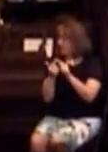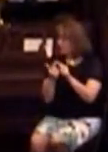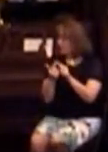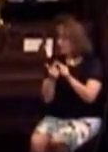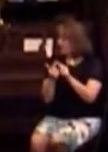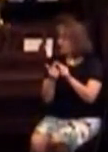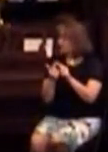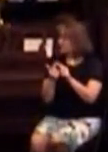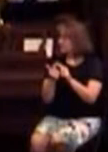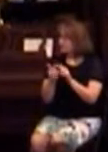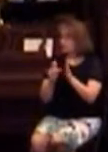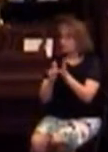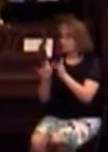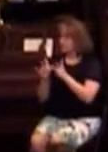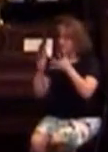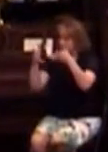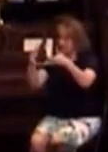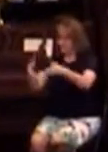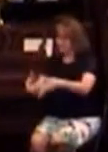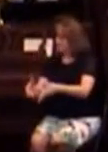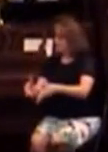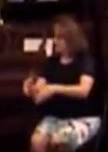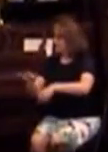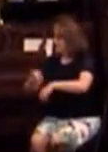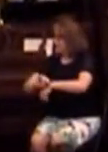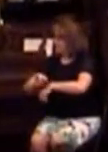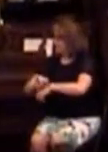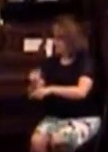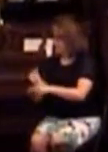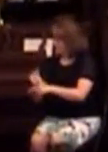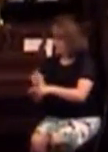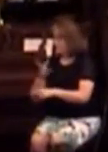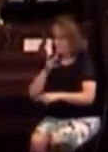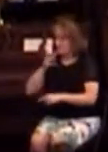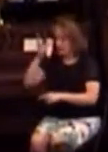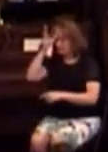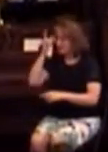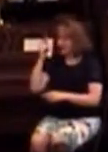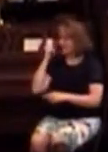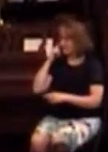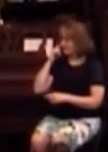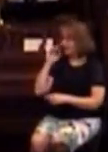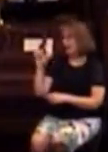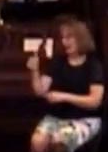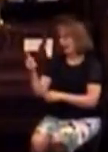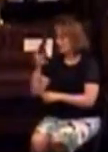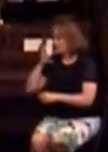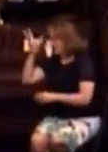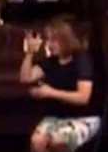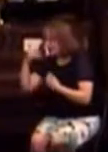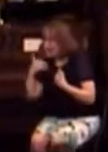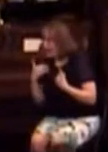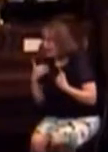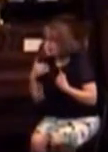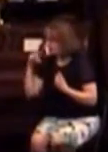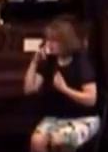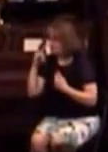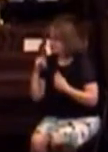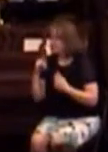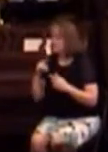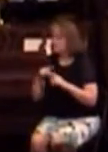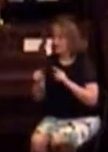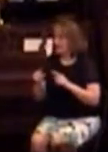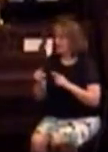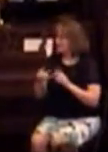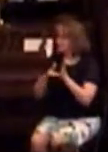And what's the net effect? Jesus is left at the temple. Every now and then, that'll happen here in our church. Mother will